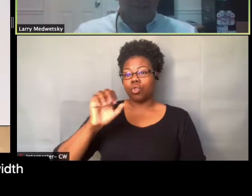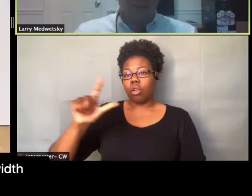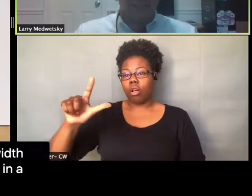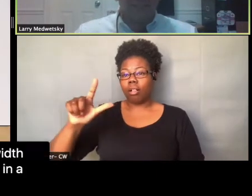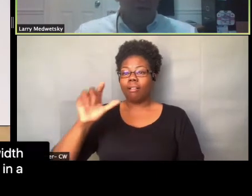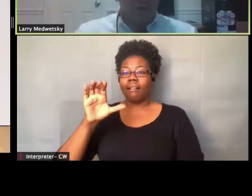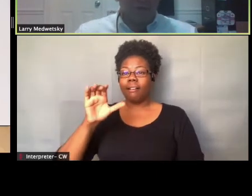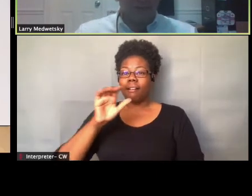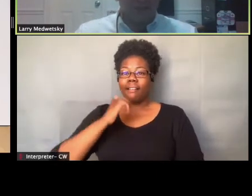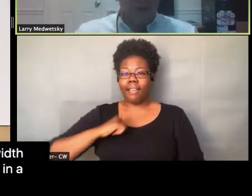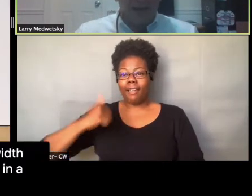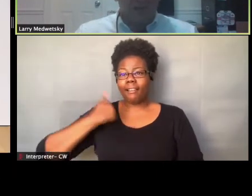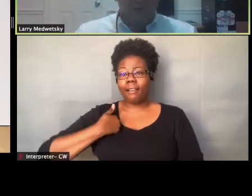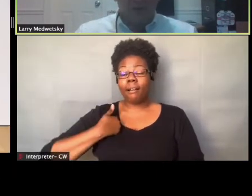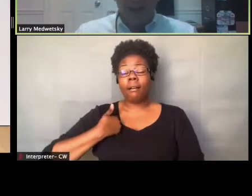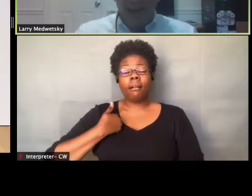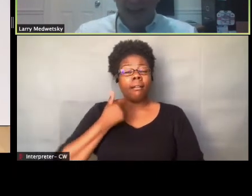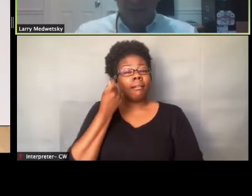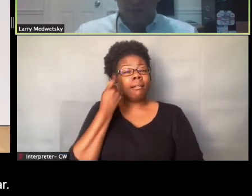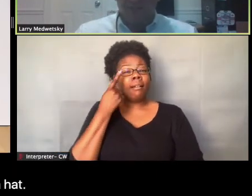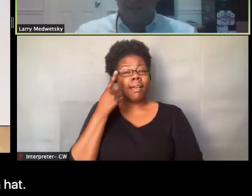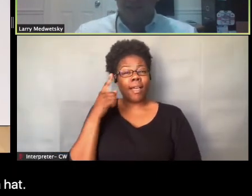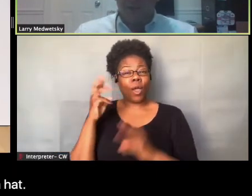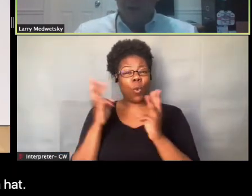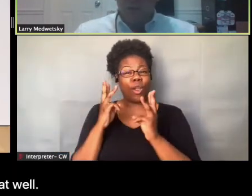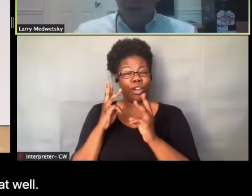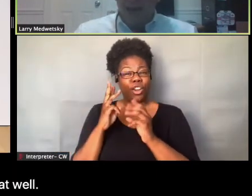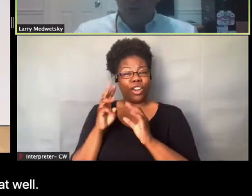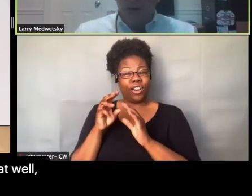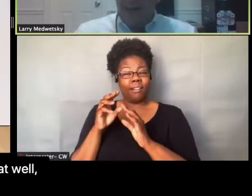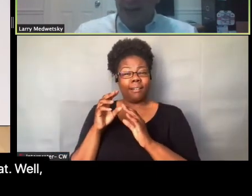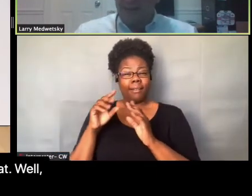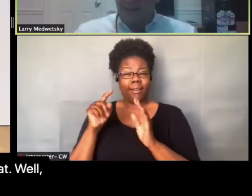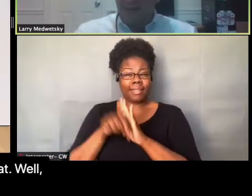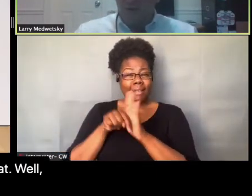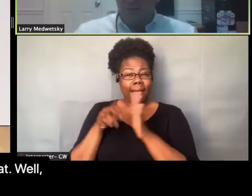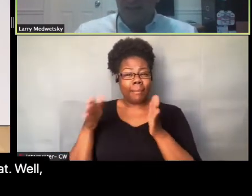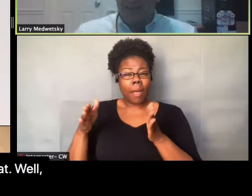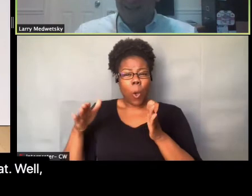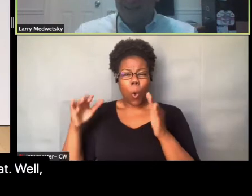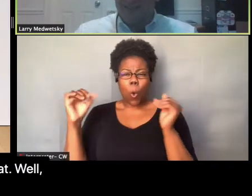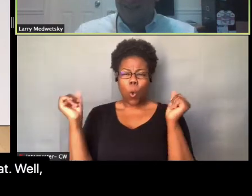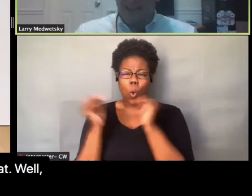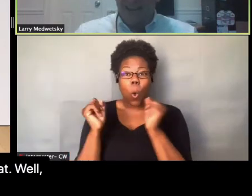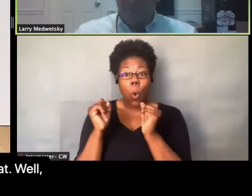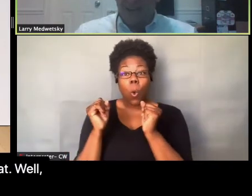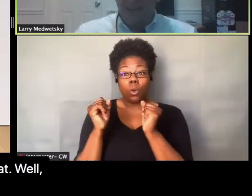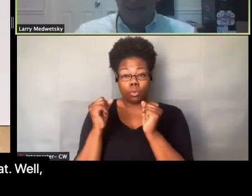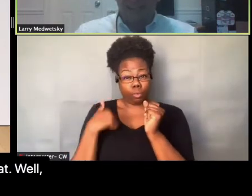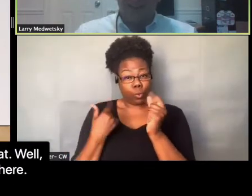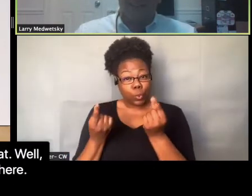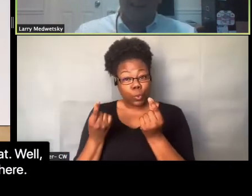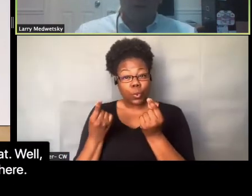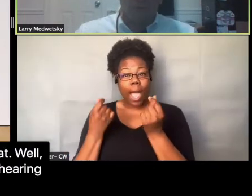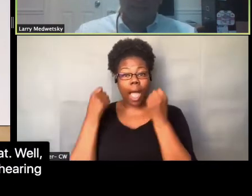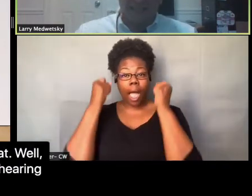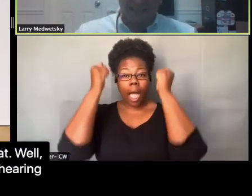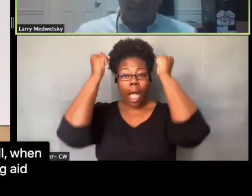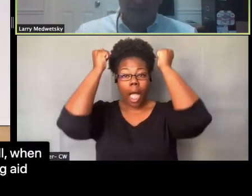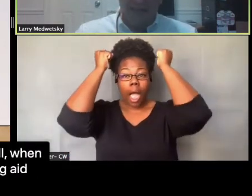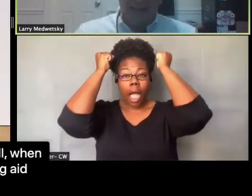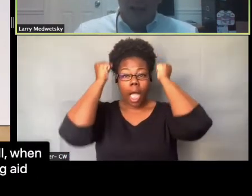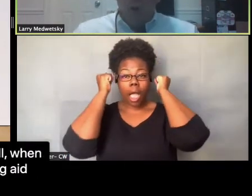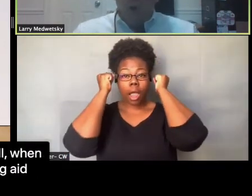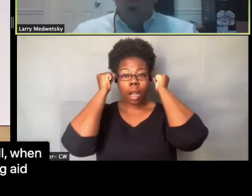the winter, it's cold and you had to wear a hat. Well, when I wore a hat over my ears and I had my hearing aids on, they would